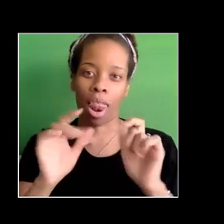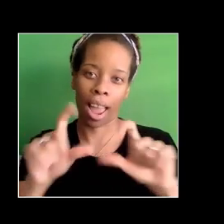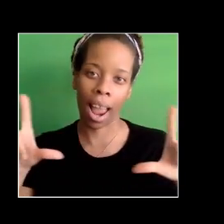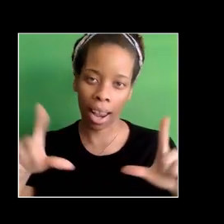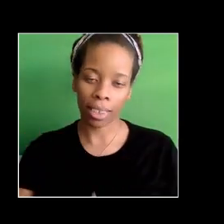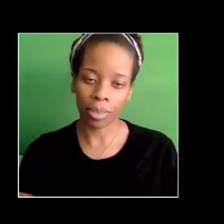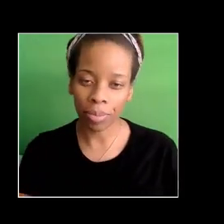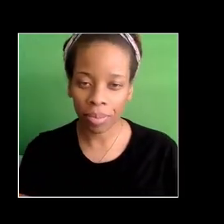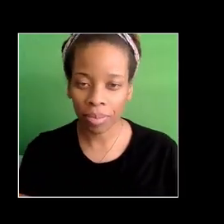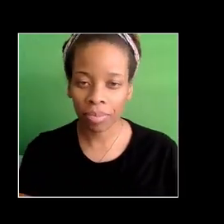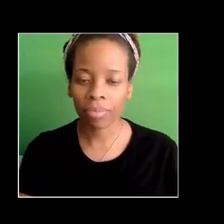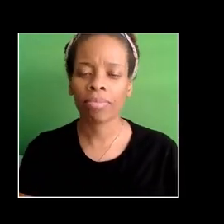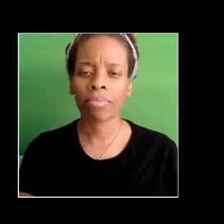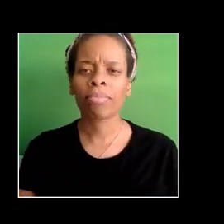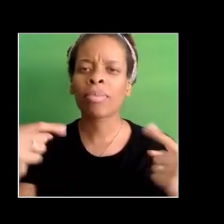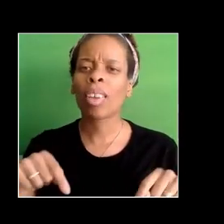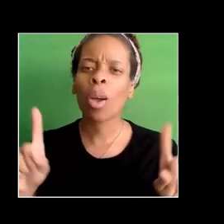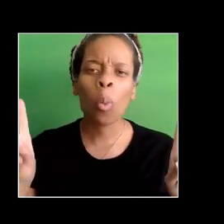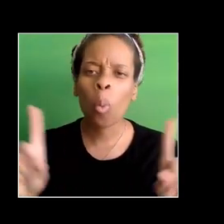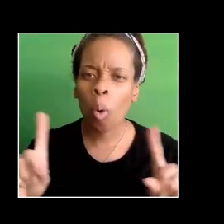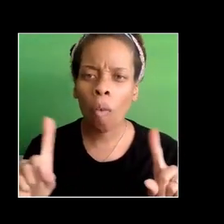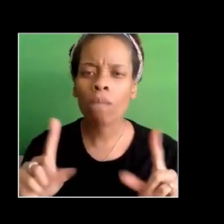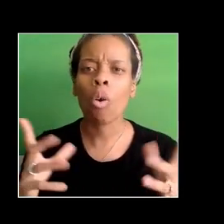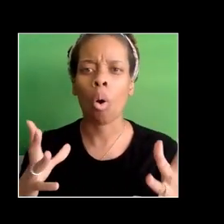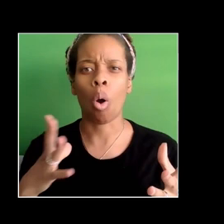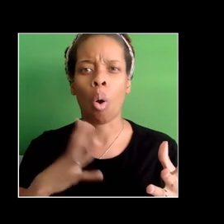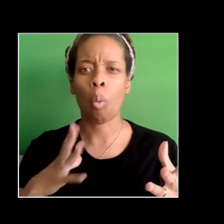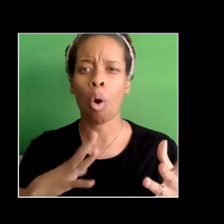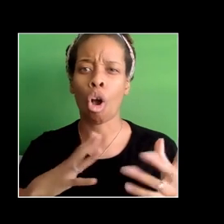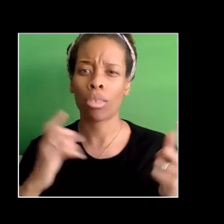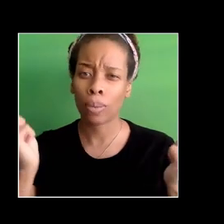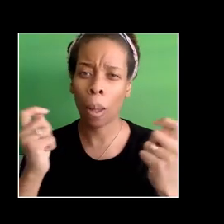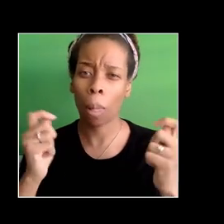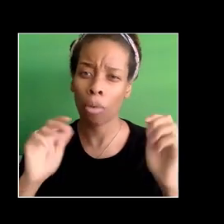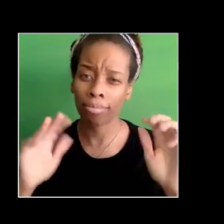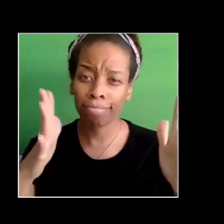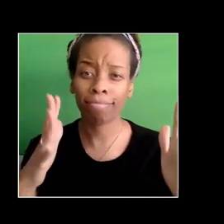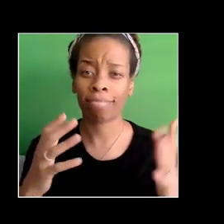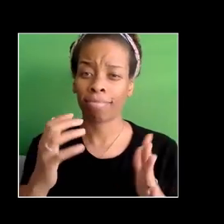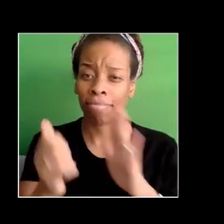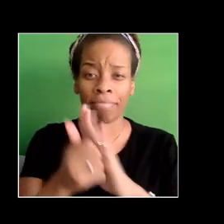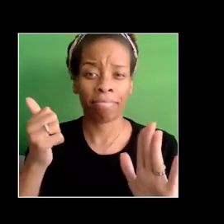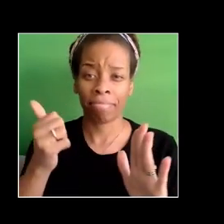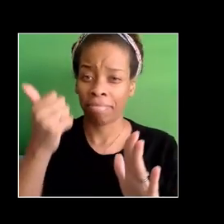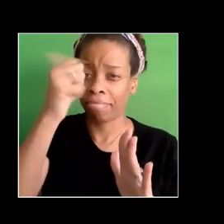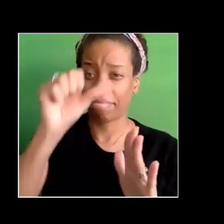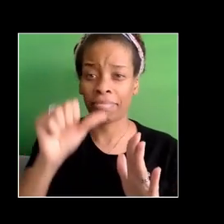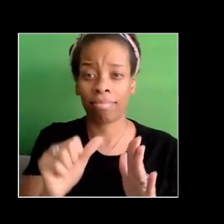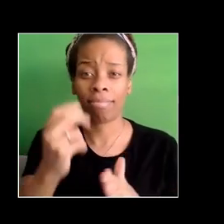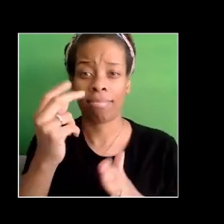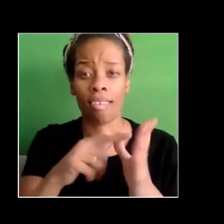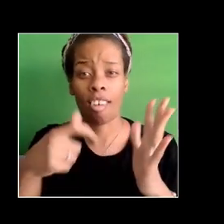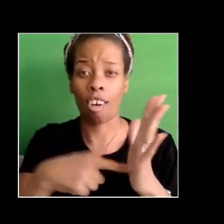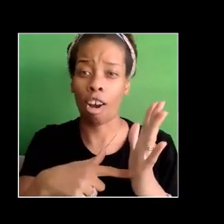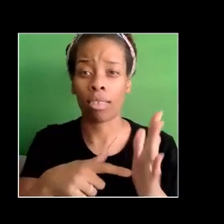We're here together to celebrate the work of one of the most innovative and exciting artists at work today. Over